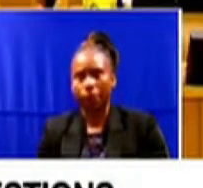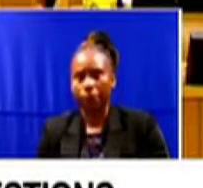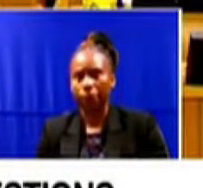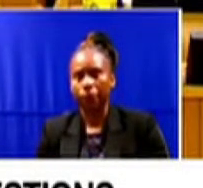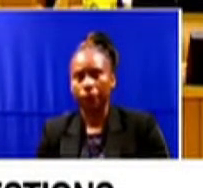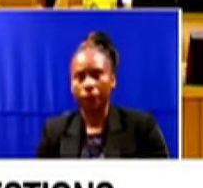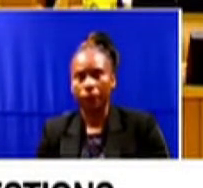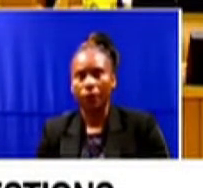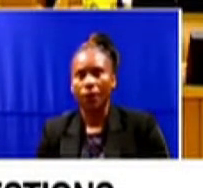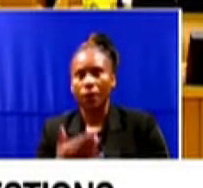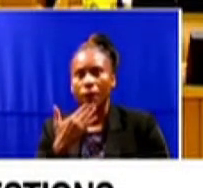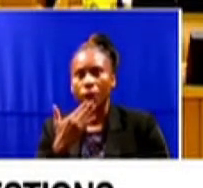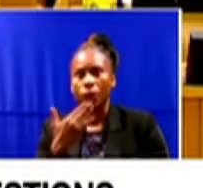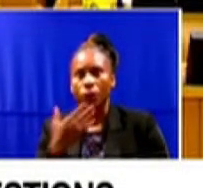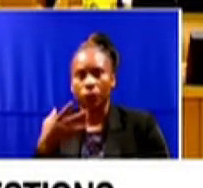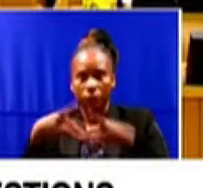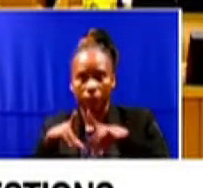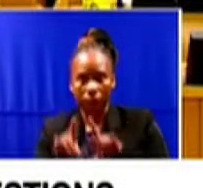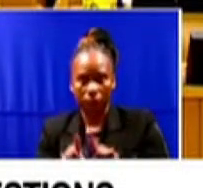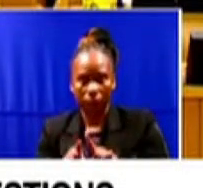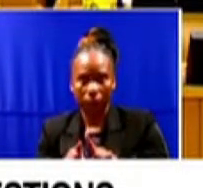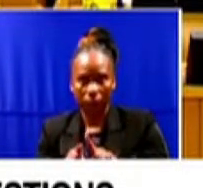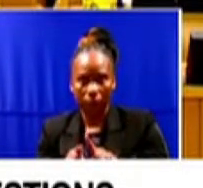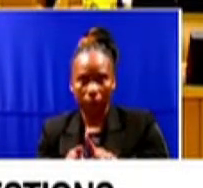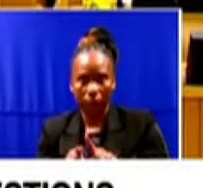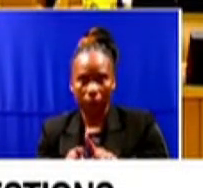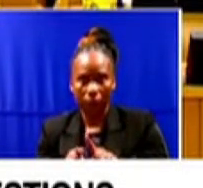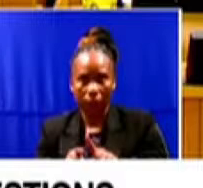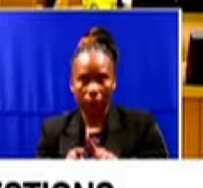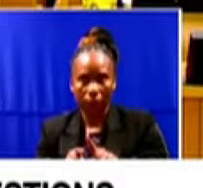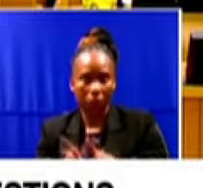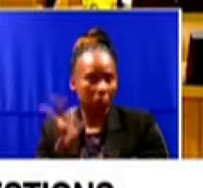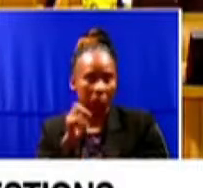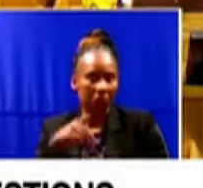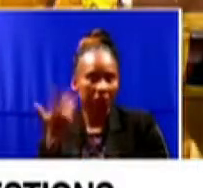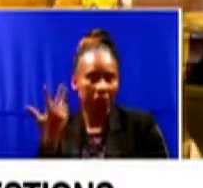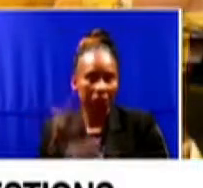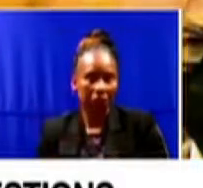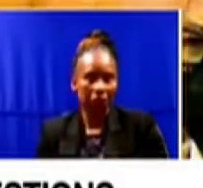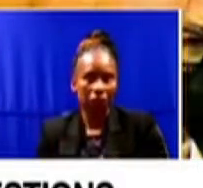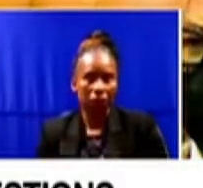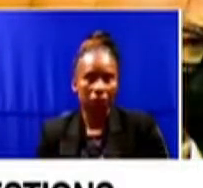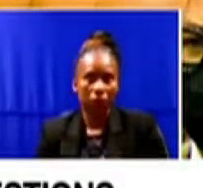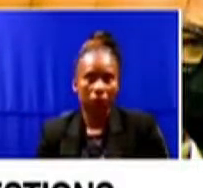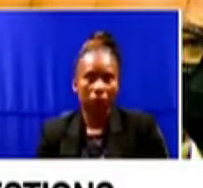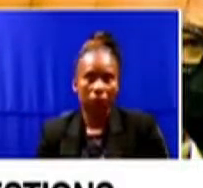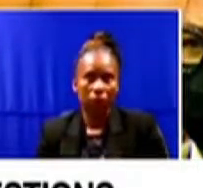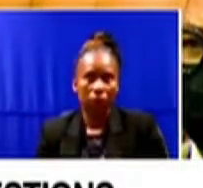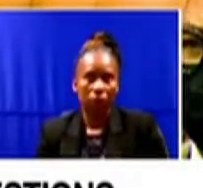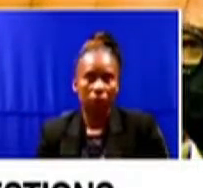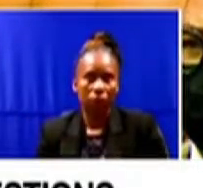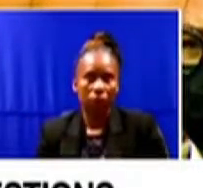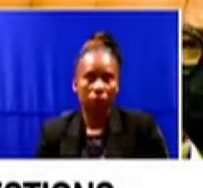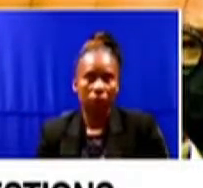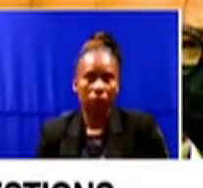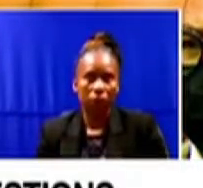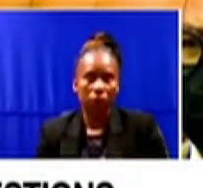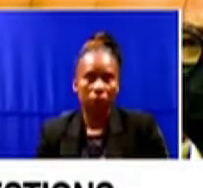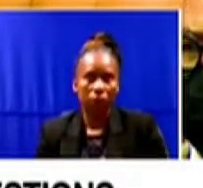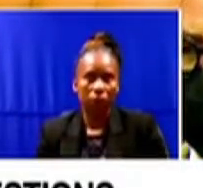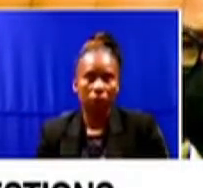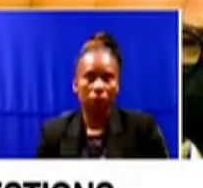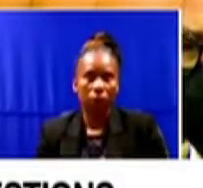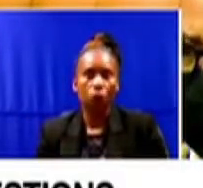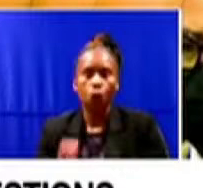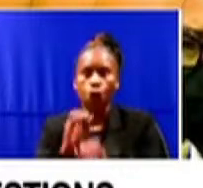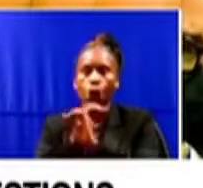Thank you, Chairperson. I'm rising on Rule 78.3. Really, no member of Parliament must undermine the authority of